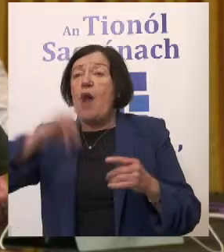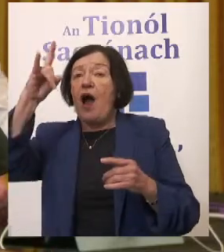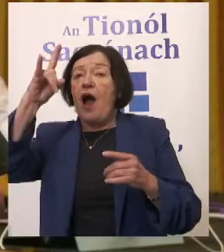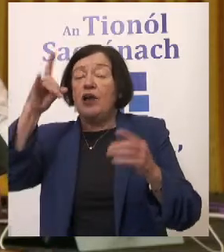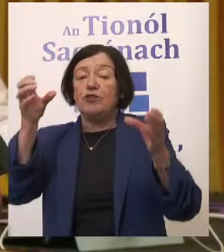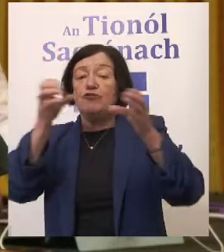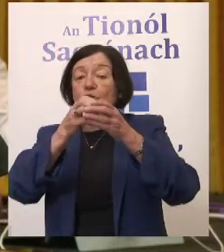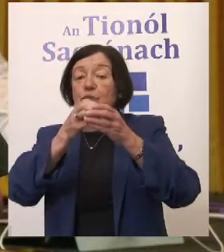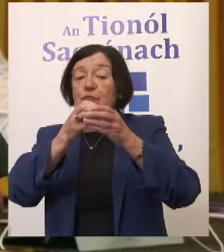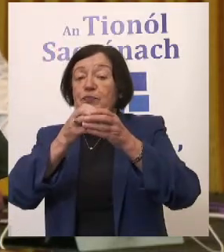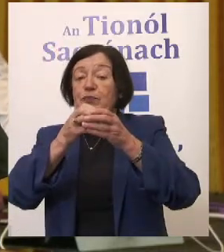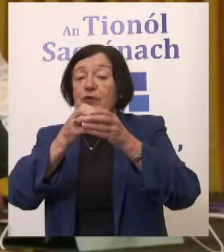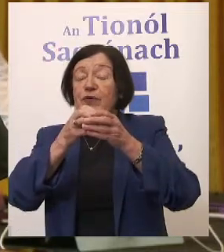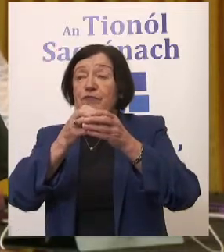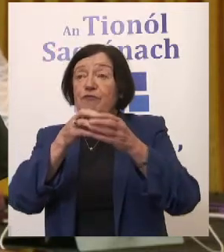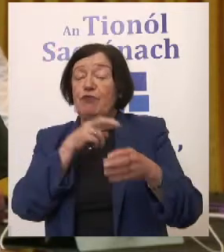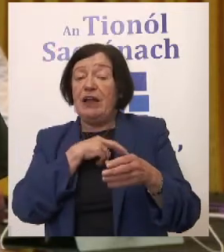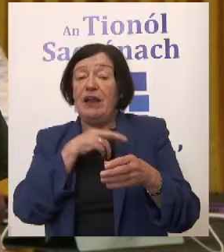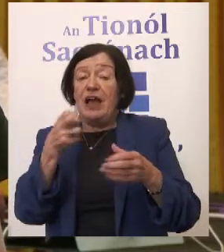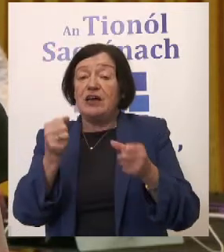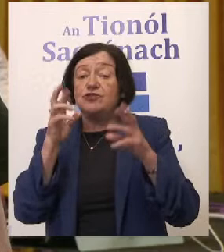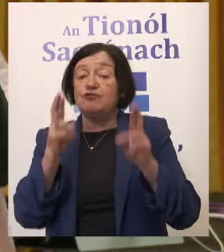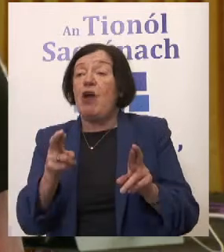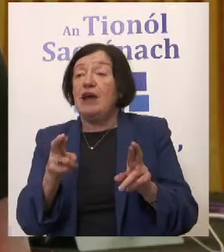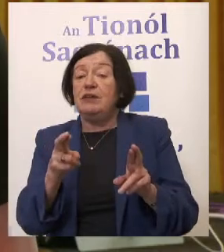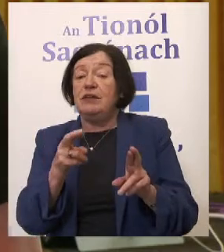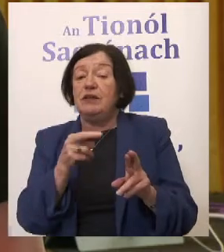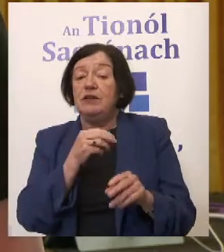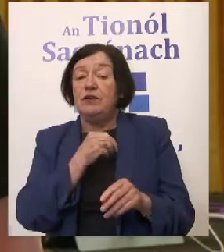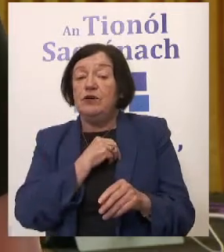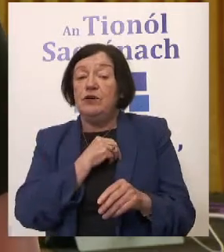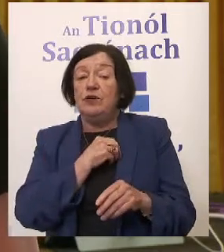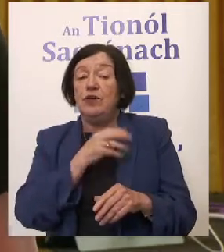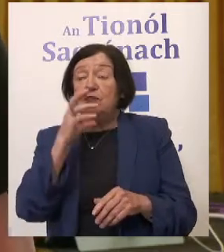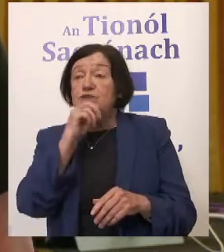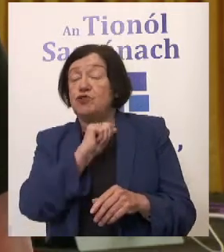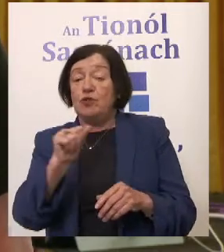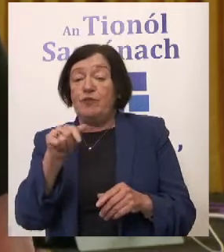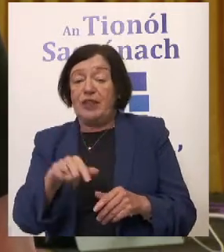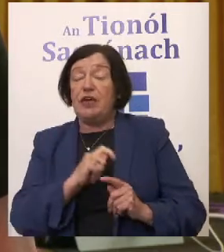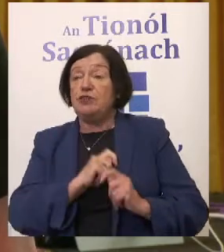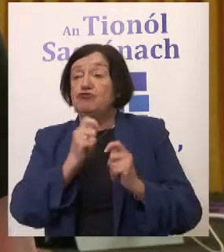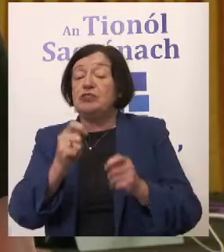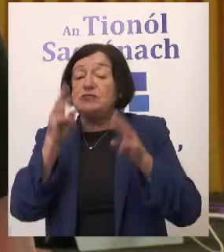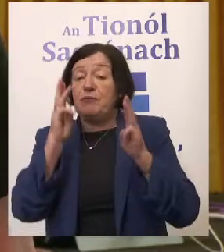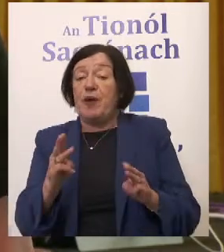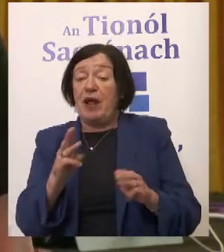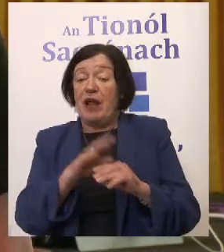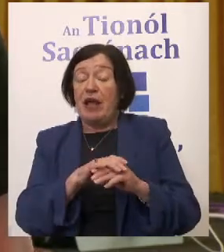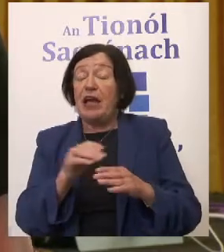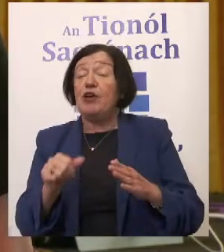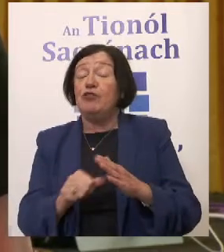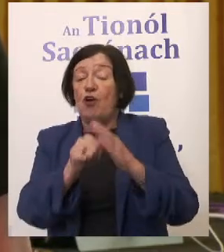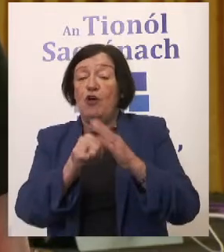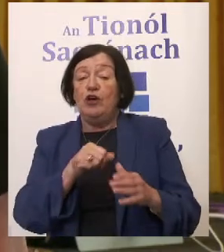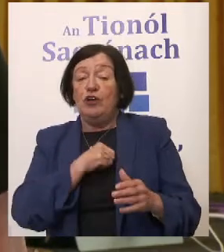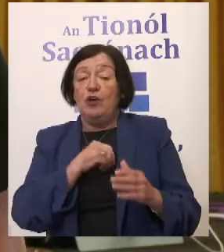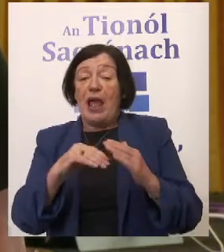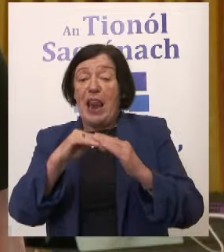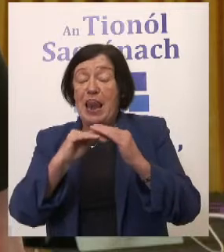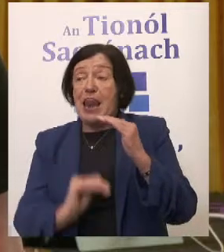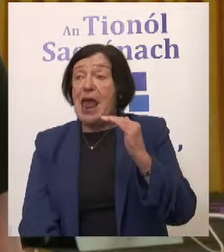authority, legitimate higher authority, has the right to subsume the entrusted power and authority to a